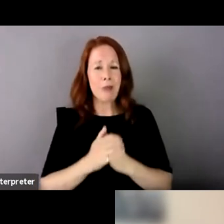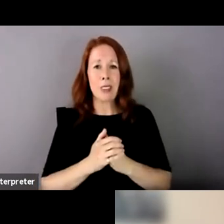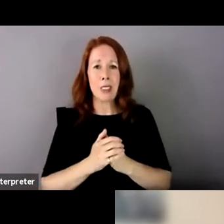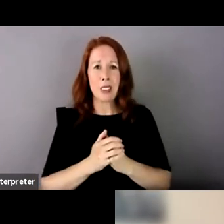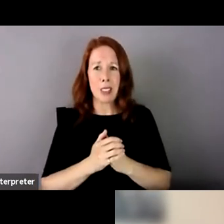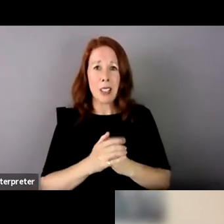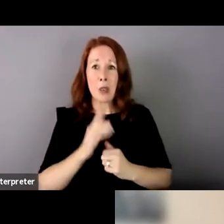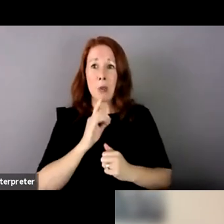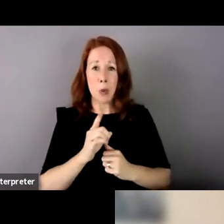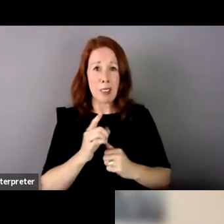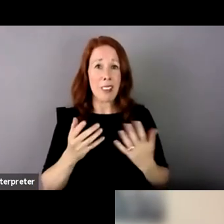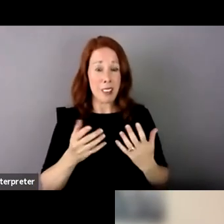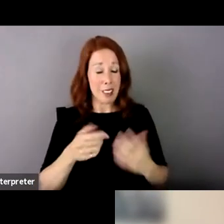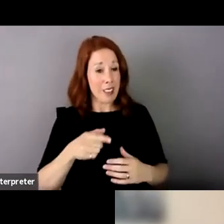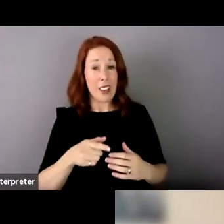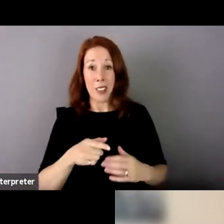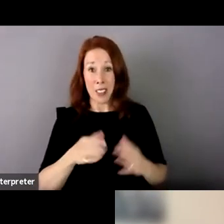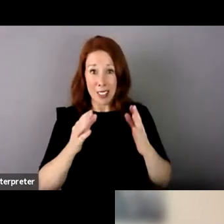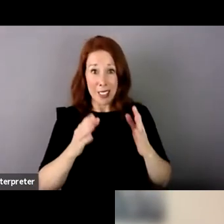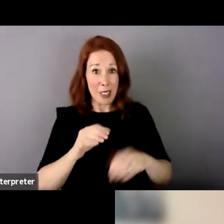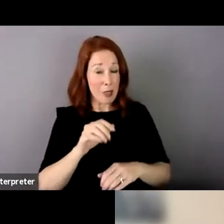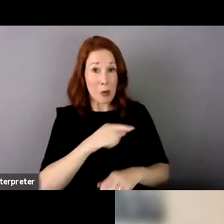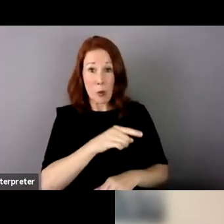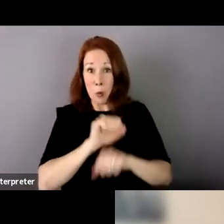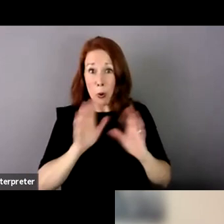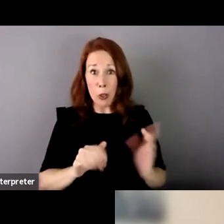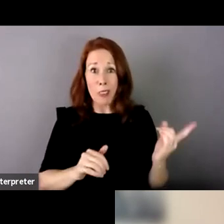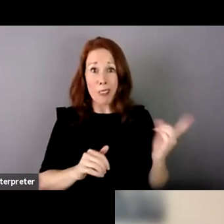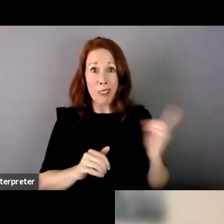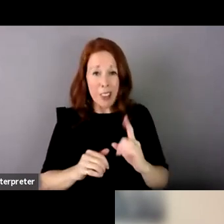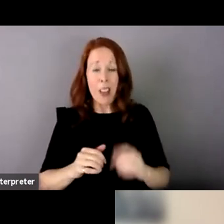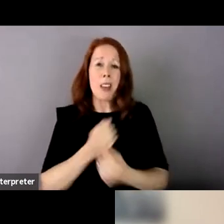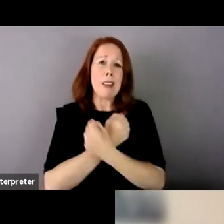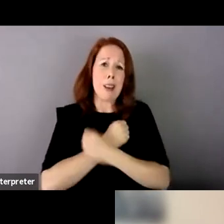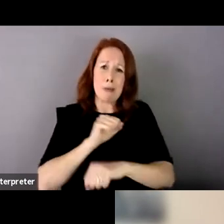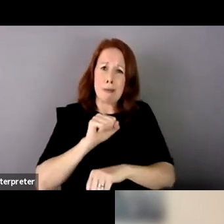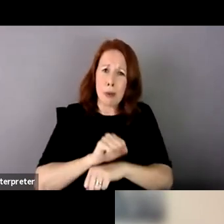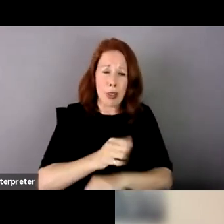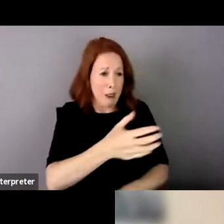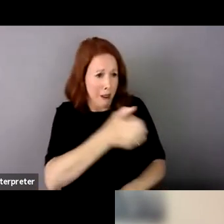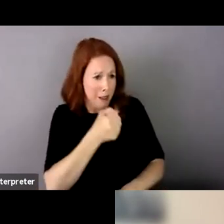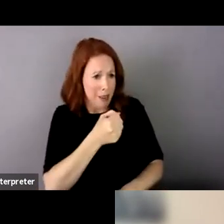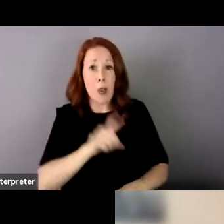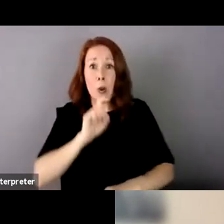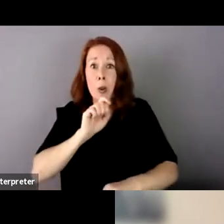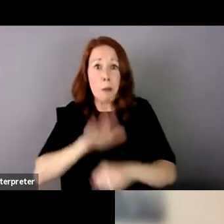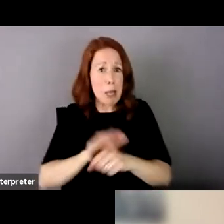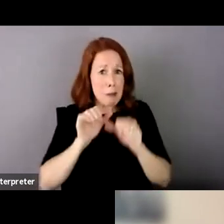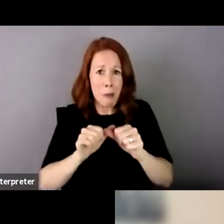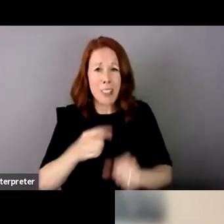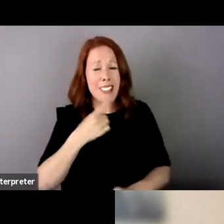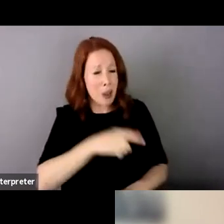sent home when they're sick, because they still come in every day because they love their job and they are so committed.